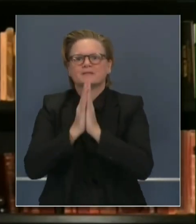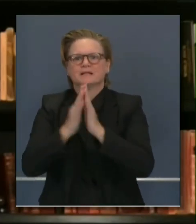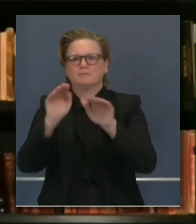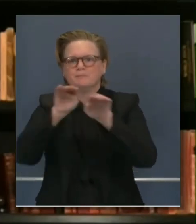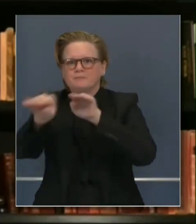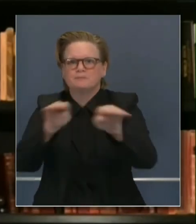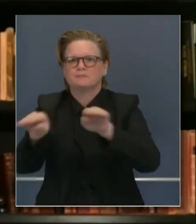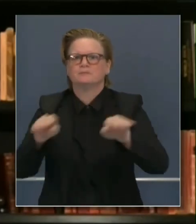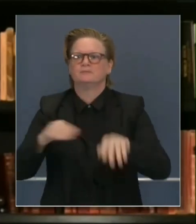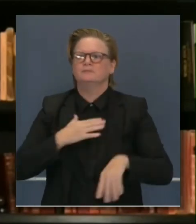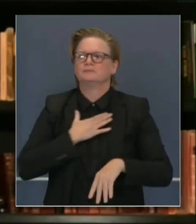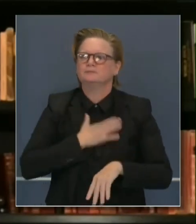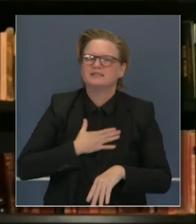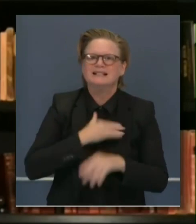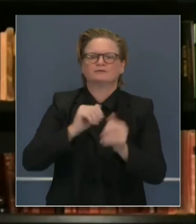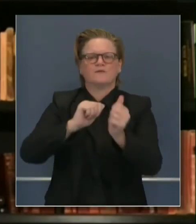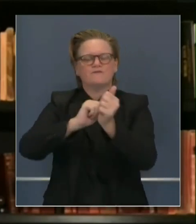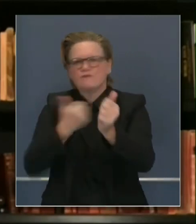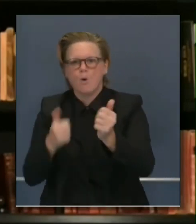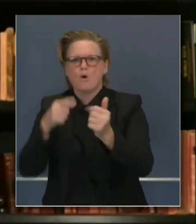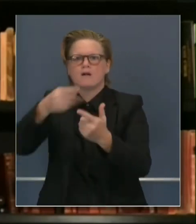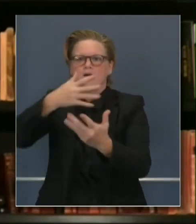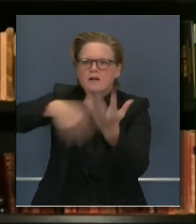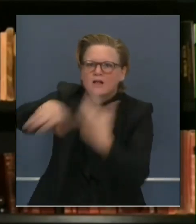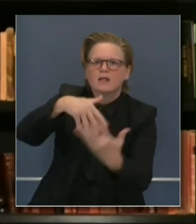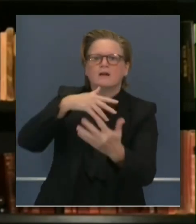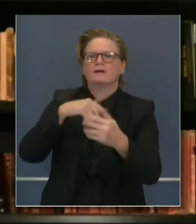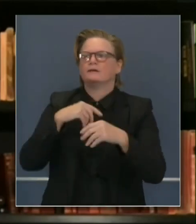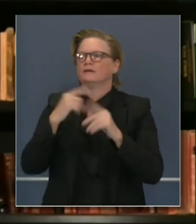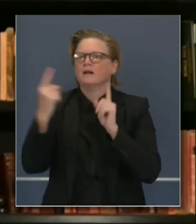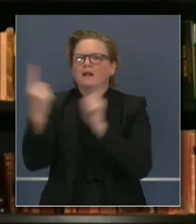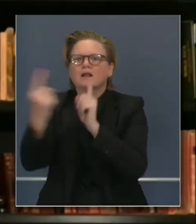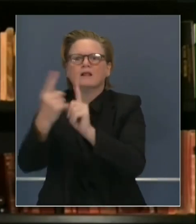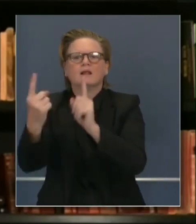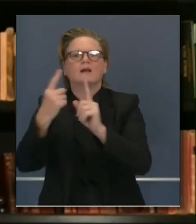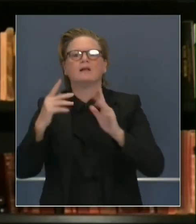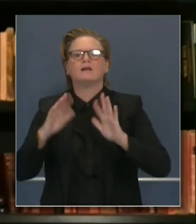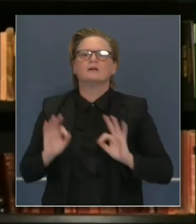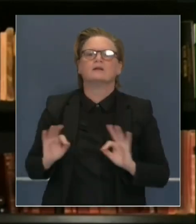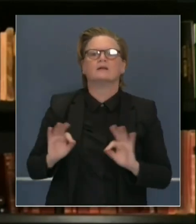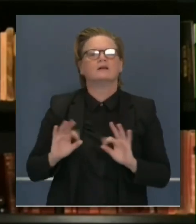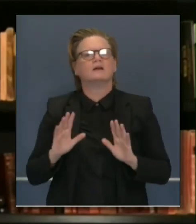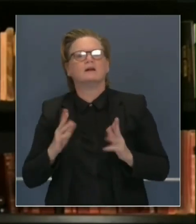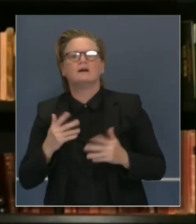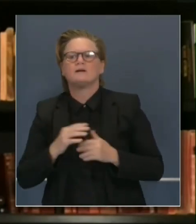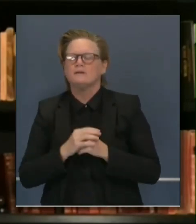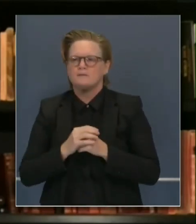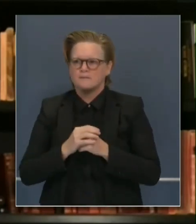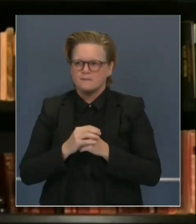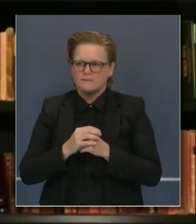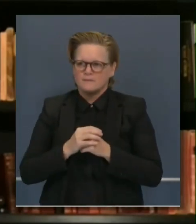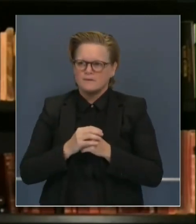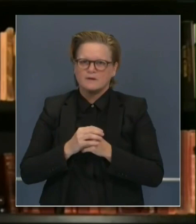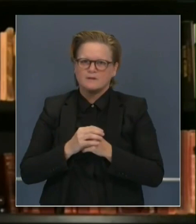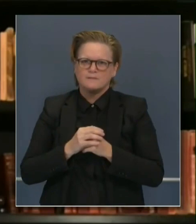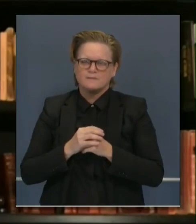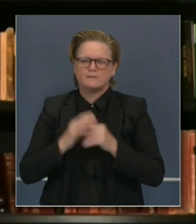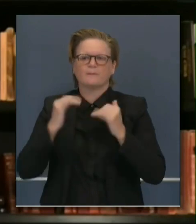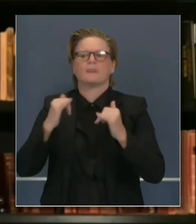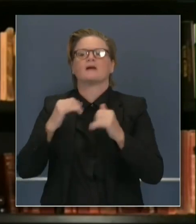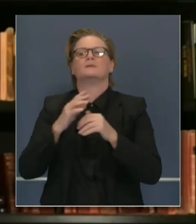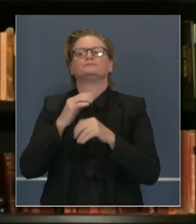avoid the mixing. And do our best to mitigate the spread. But with that, let me ask as well, Dr. Galley, to amplify